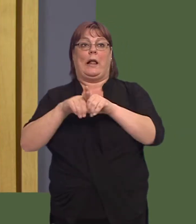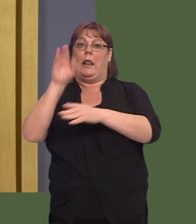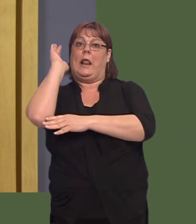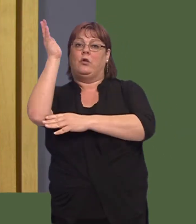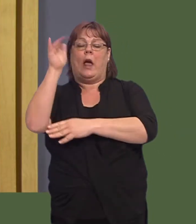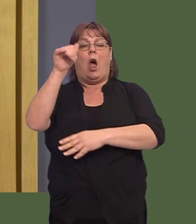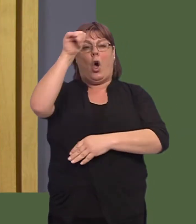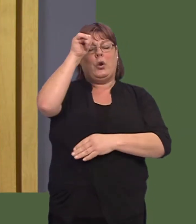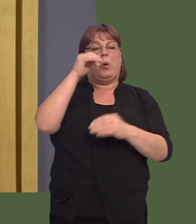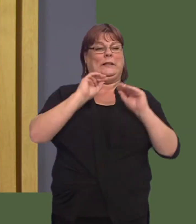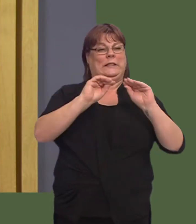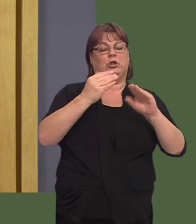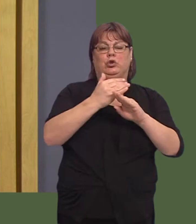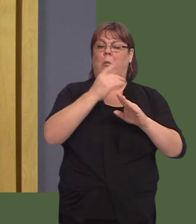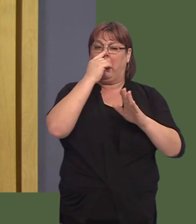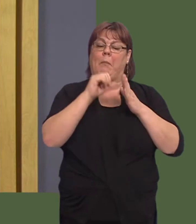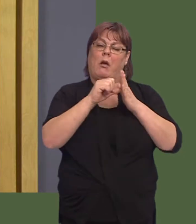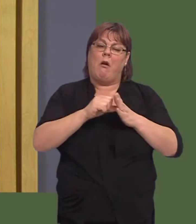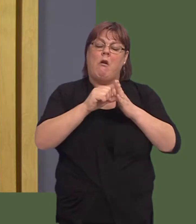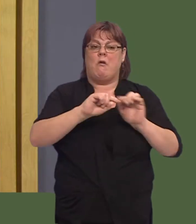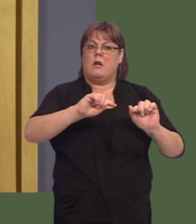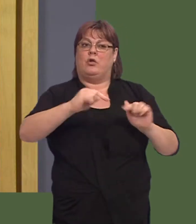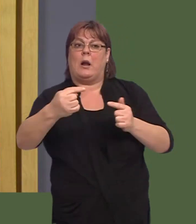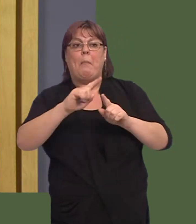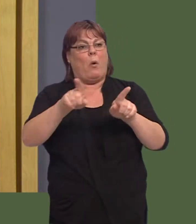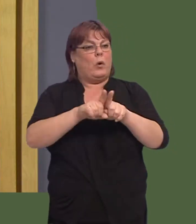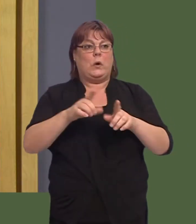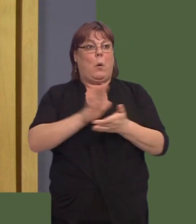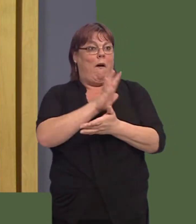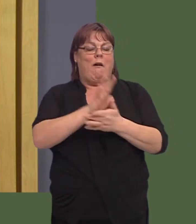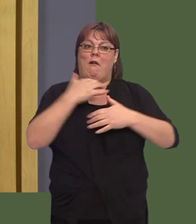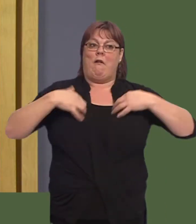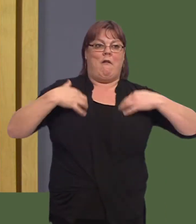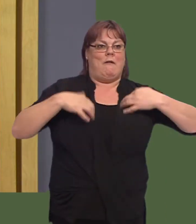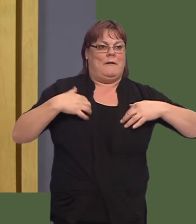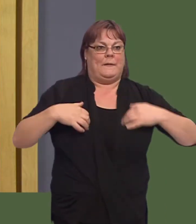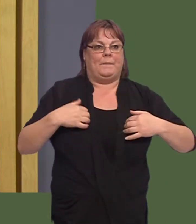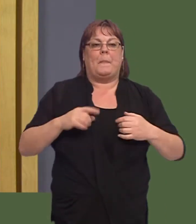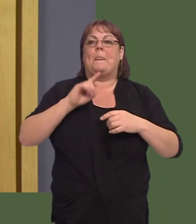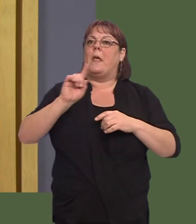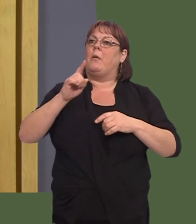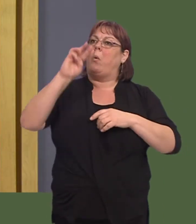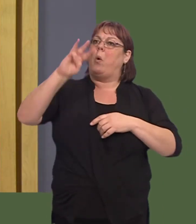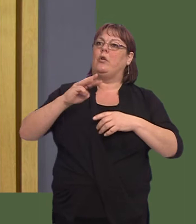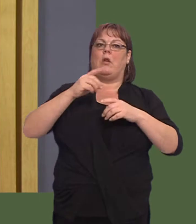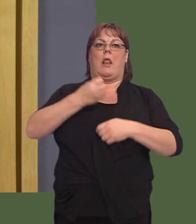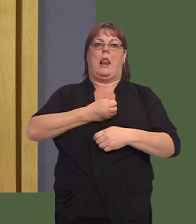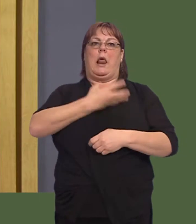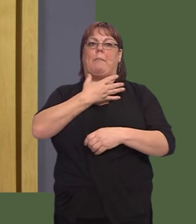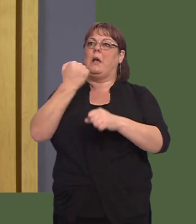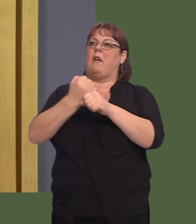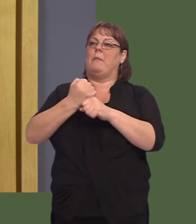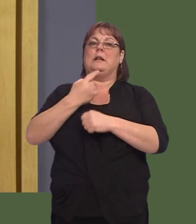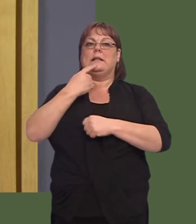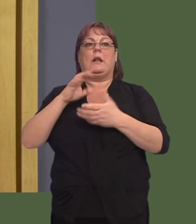how demanding and challenging, as well as exciting and satisfying, the teaching profession can be. First Minister, the Welsh Labour Government has announced, as you